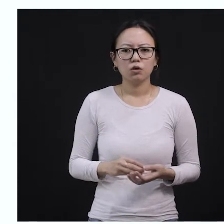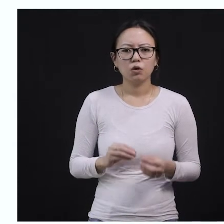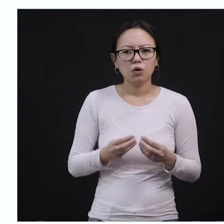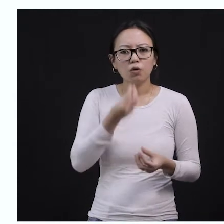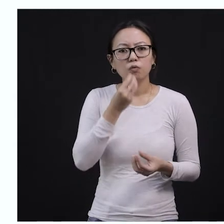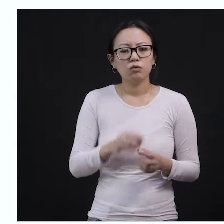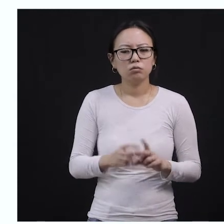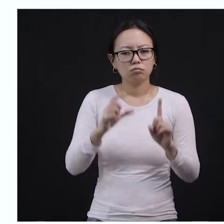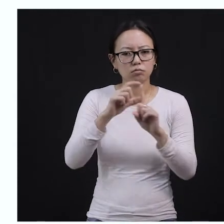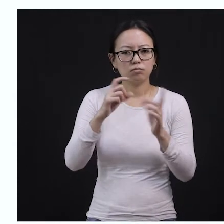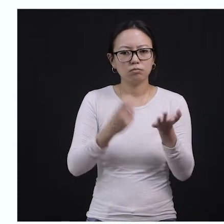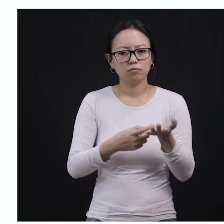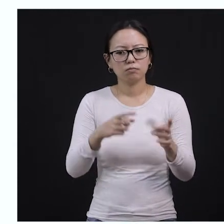foods